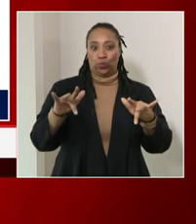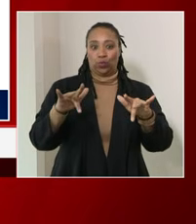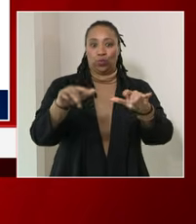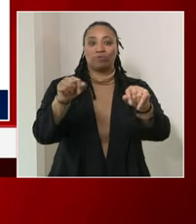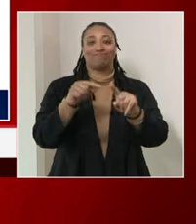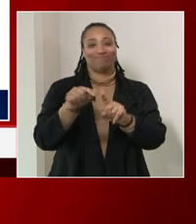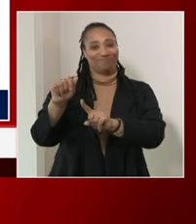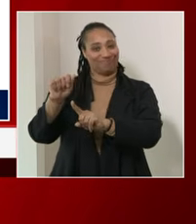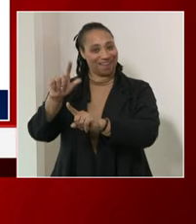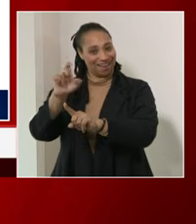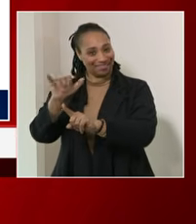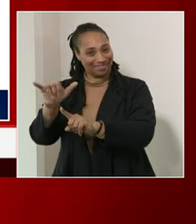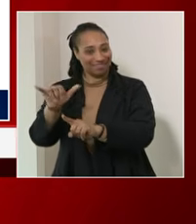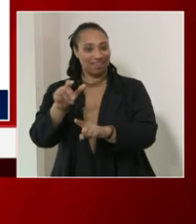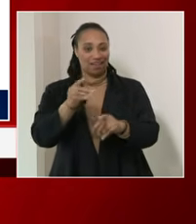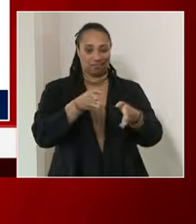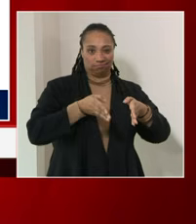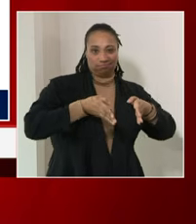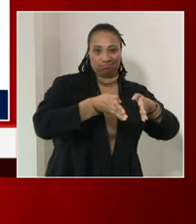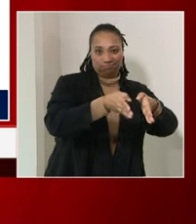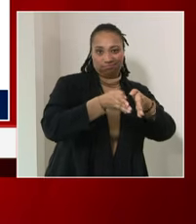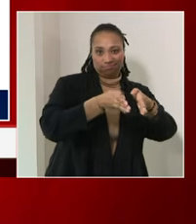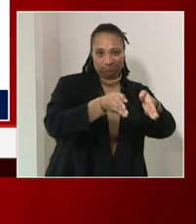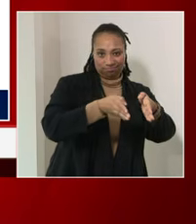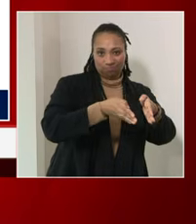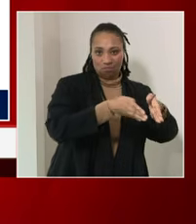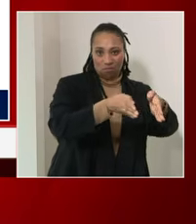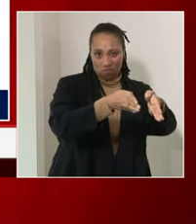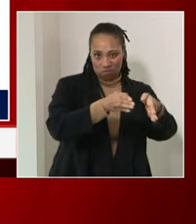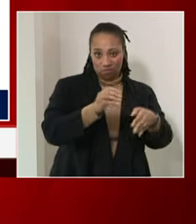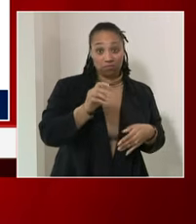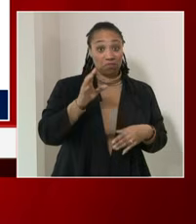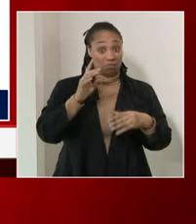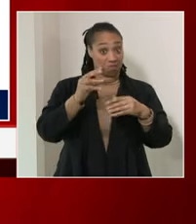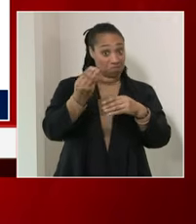going to ask Director Crispino to give some details about that.